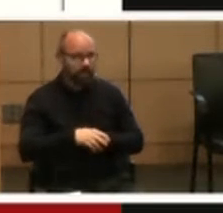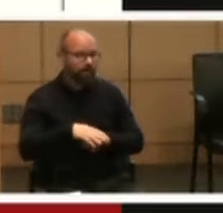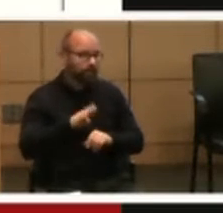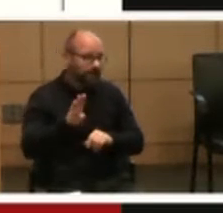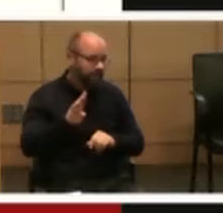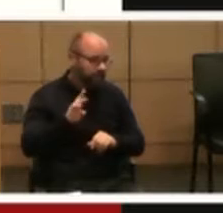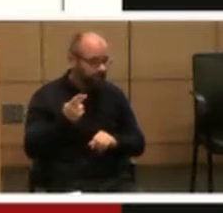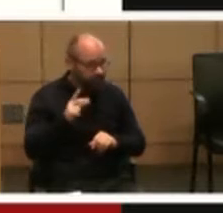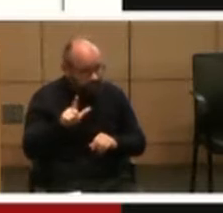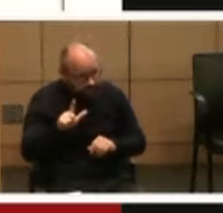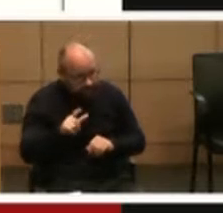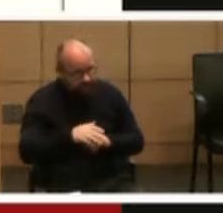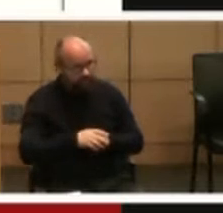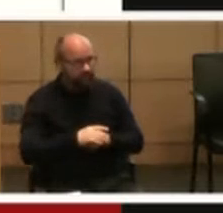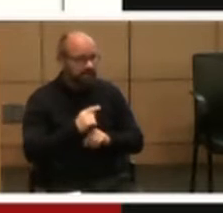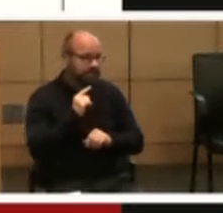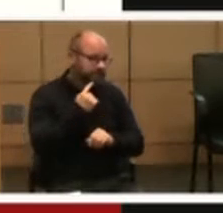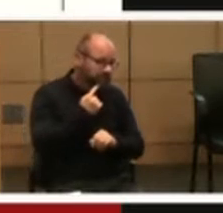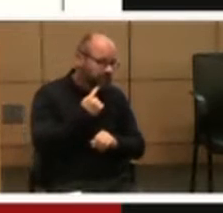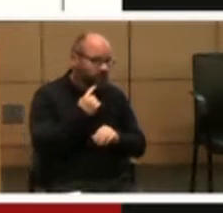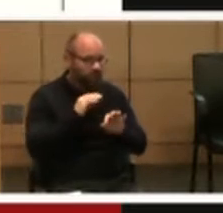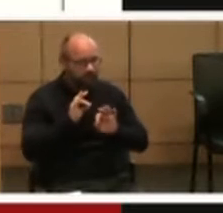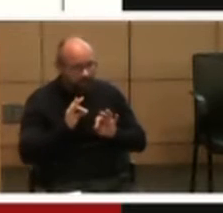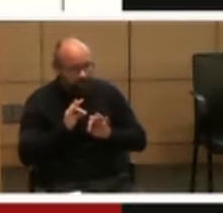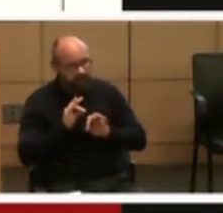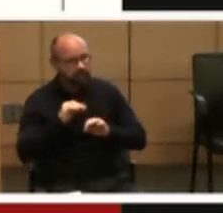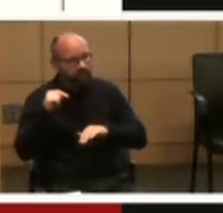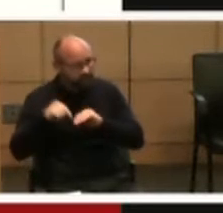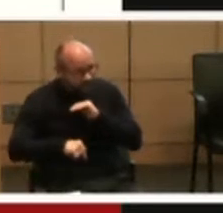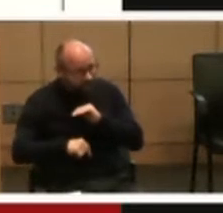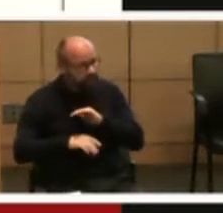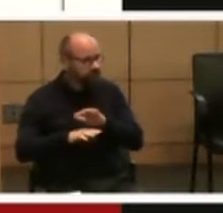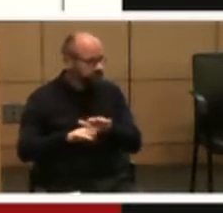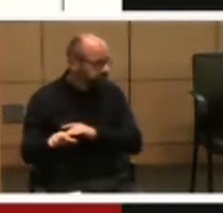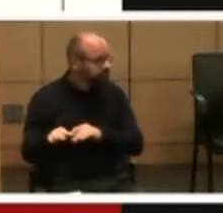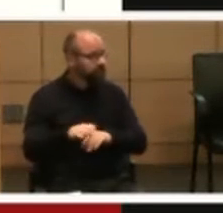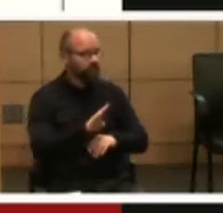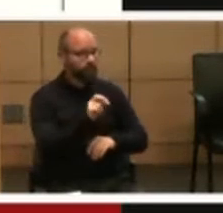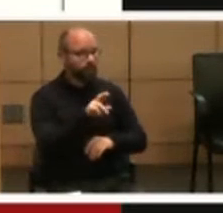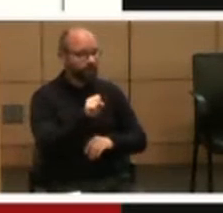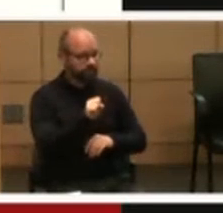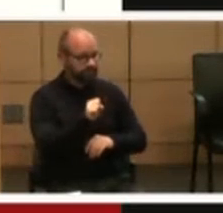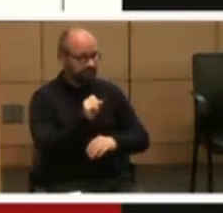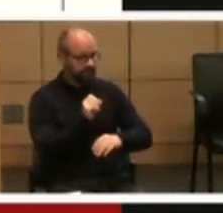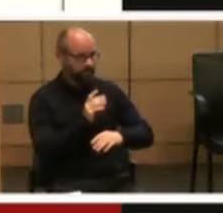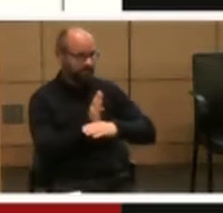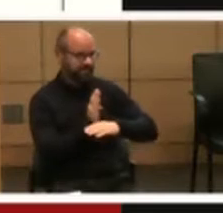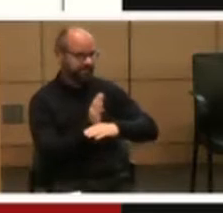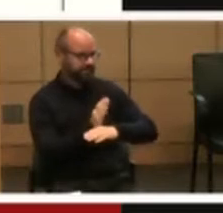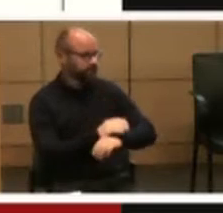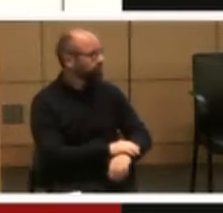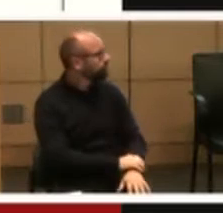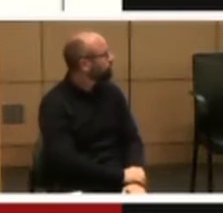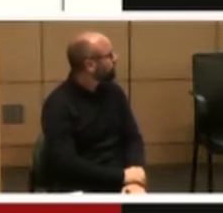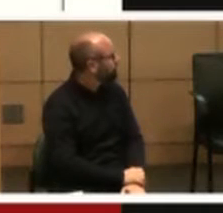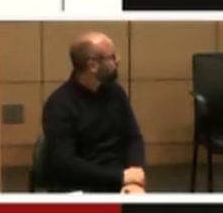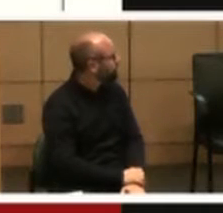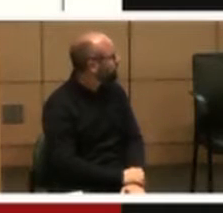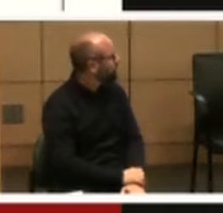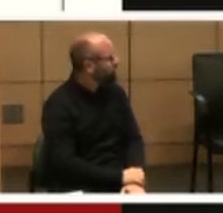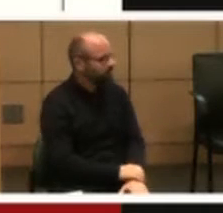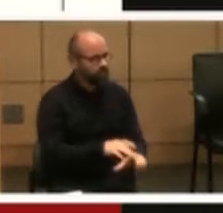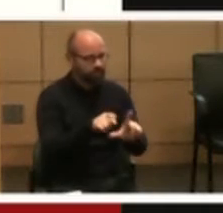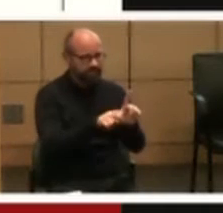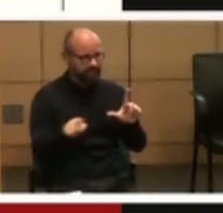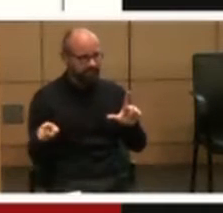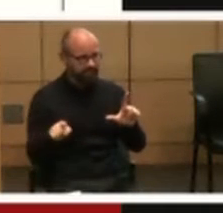and profound bilateral hearing loss. And so these bars are the means, and the horizontal lines are the means. The